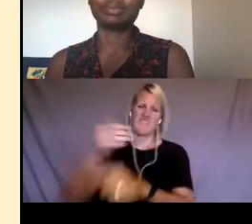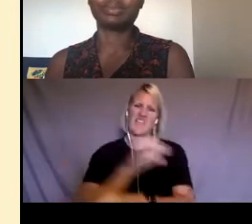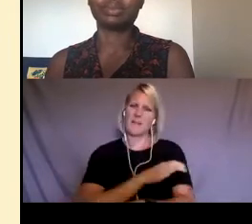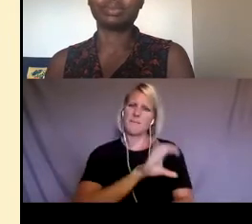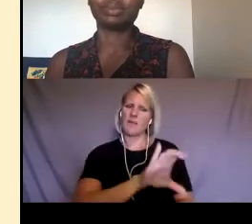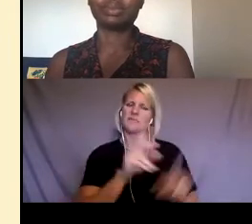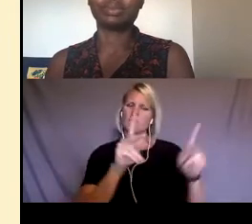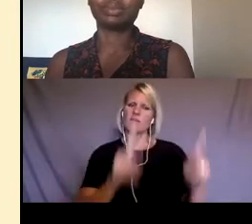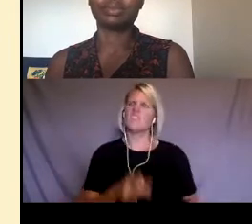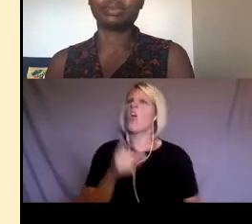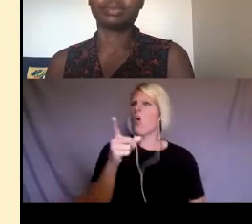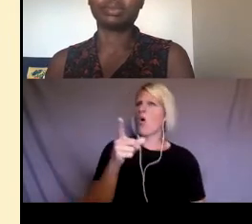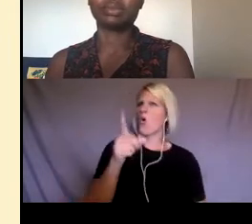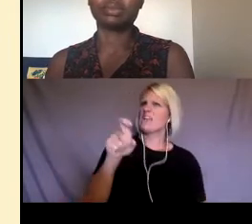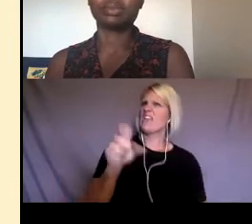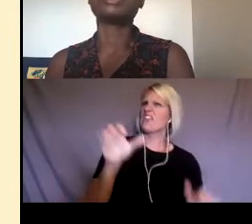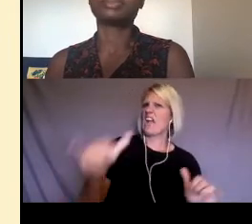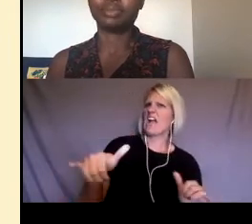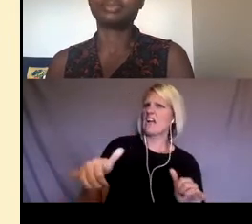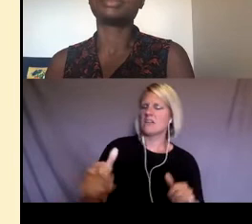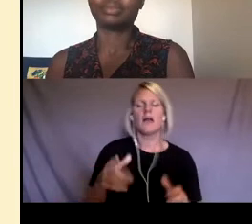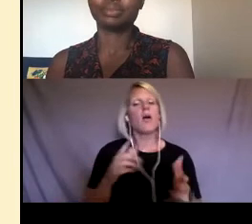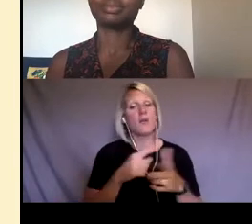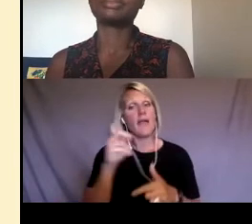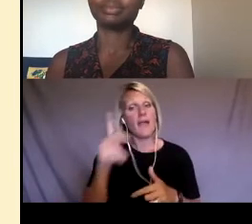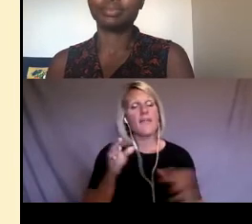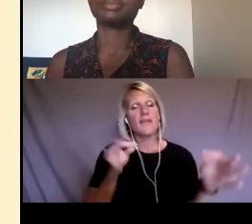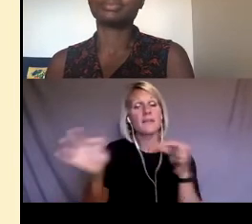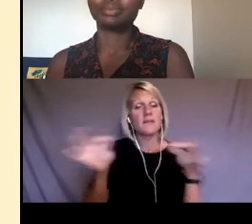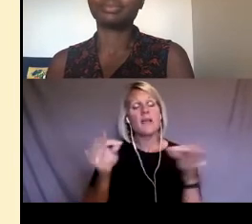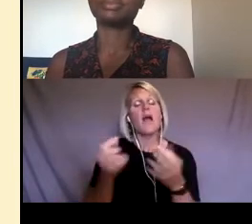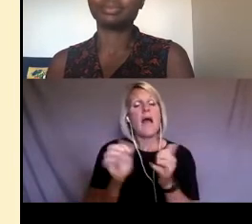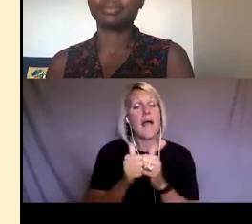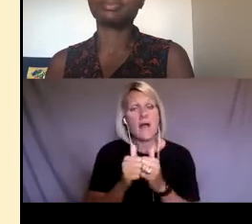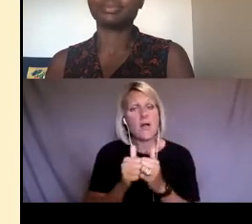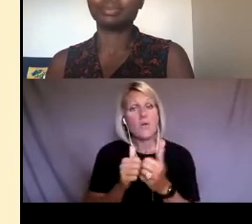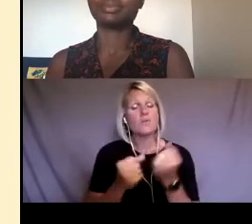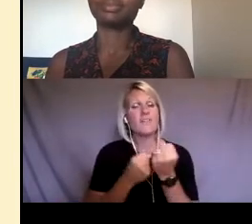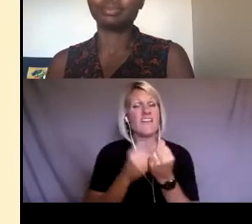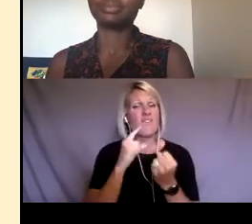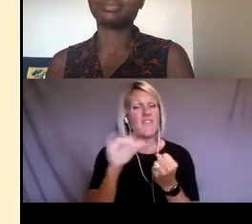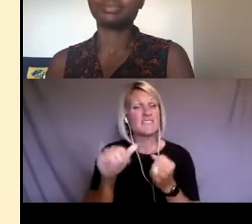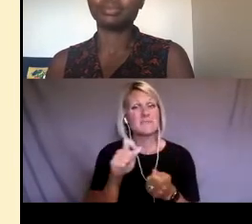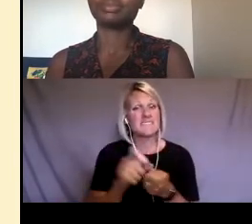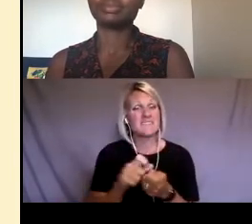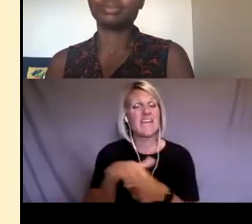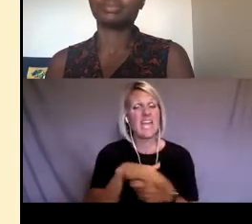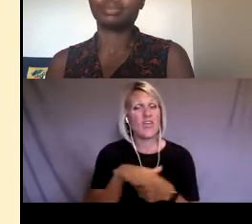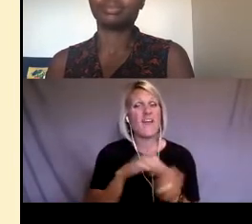that. And then we teach them the process of what they would have to do to advocate for their particular blocks. But yeah, I